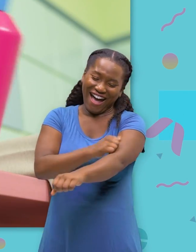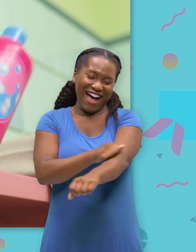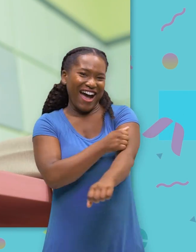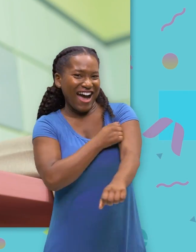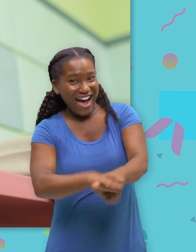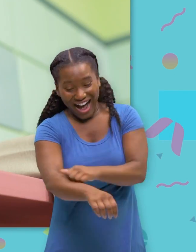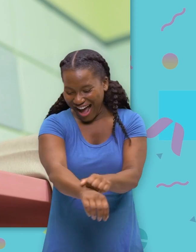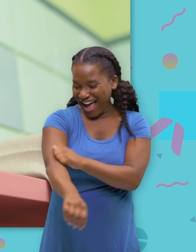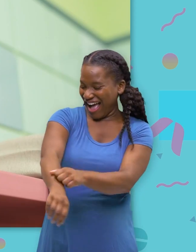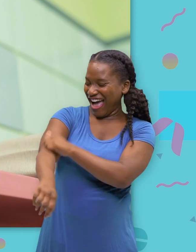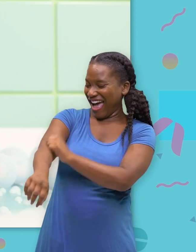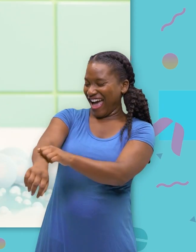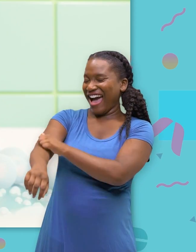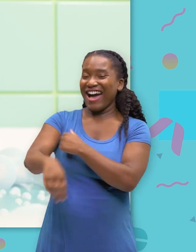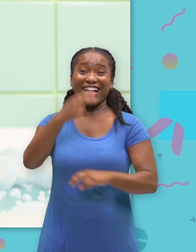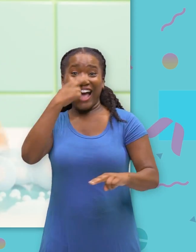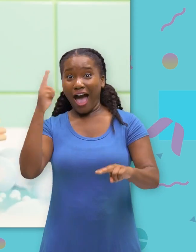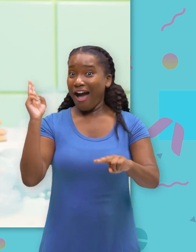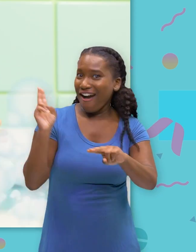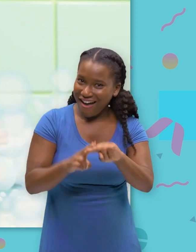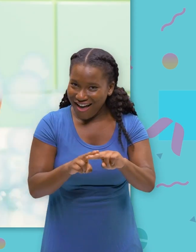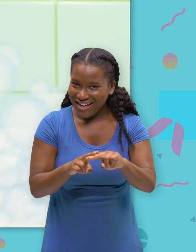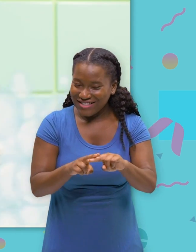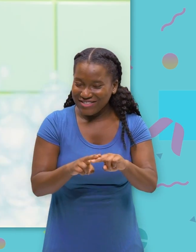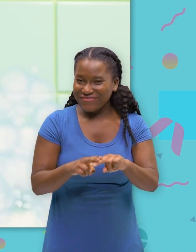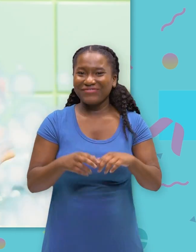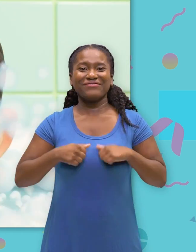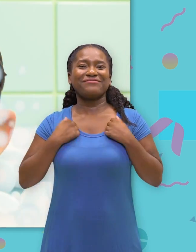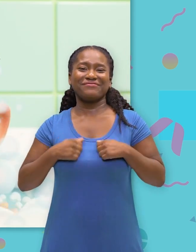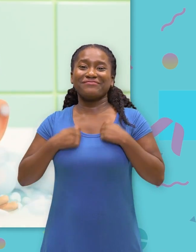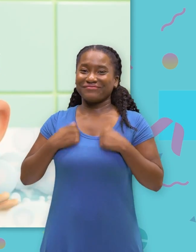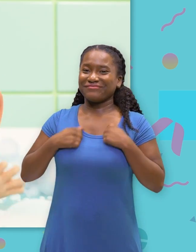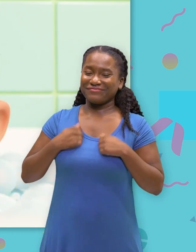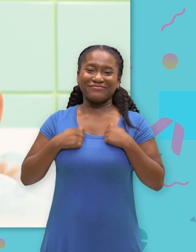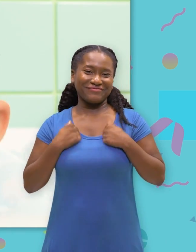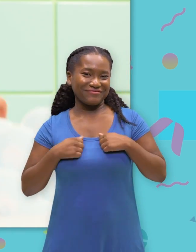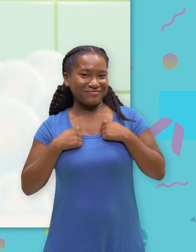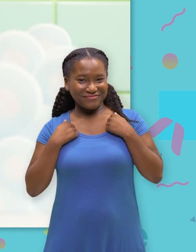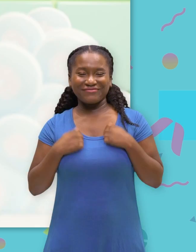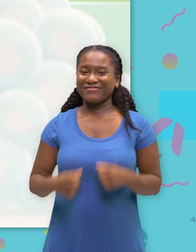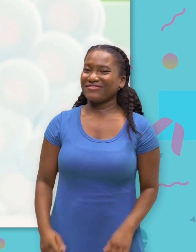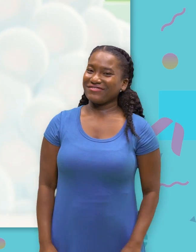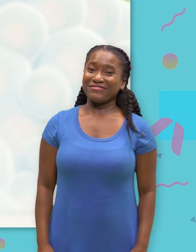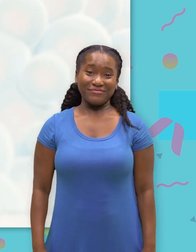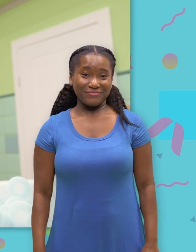and laugh, do. So much fun, do. In the bath.